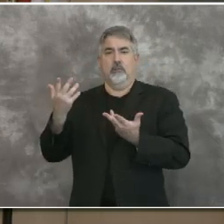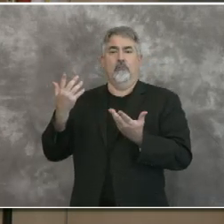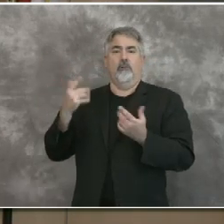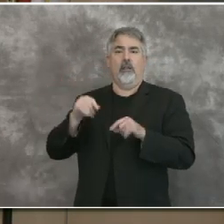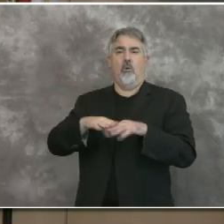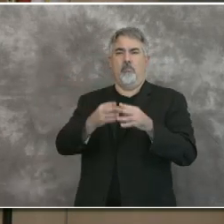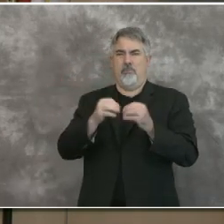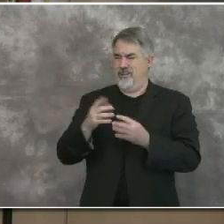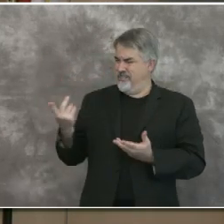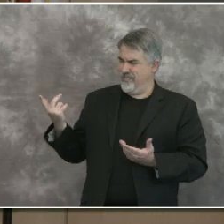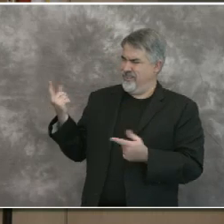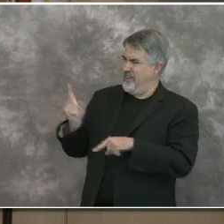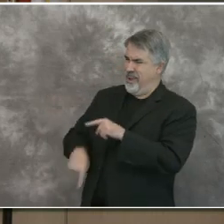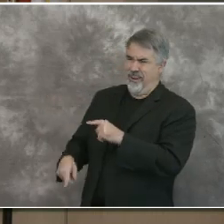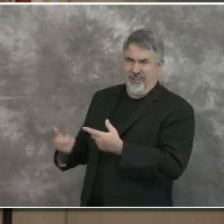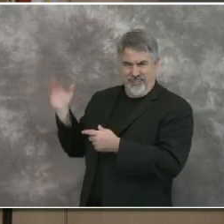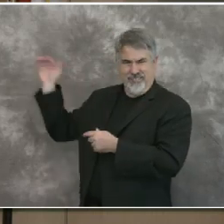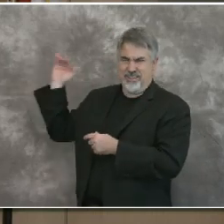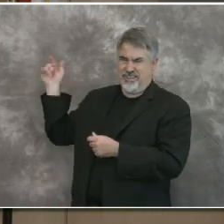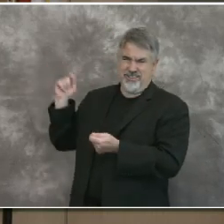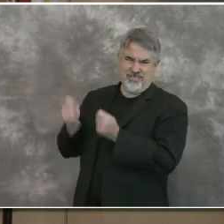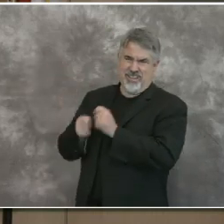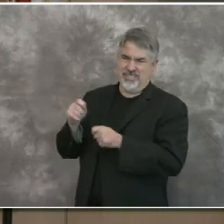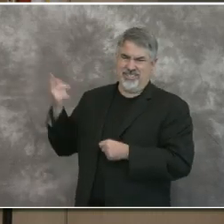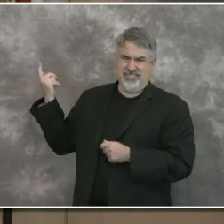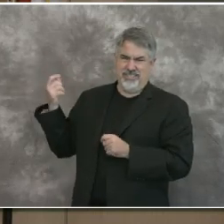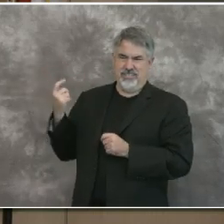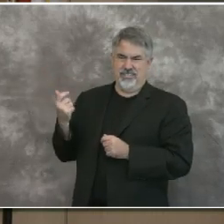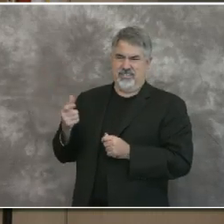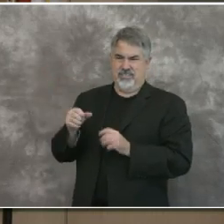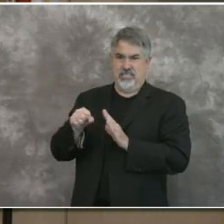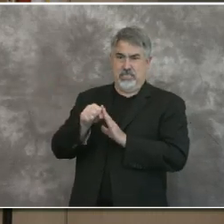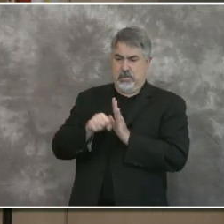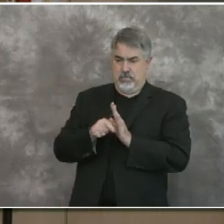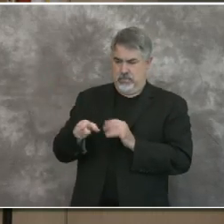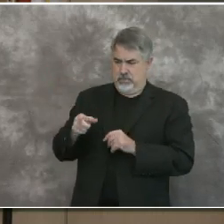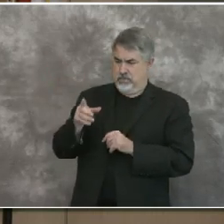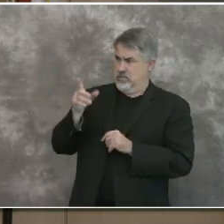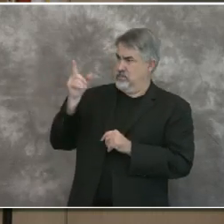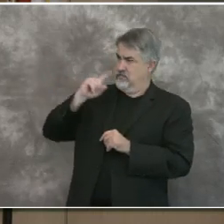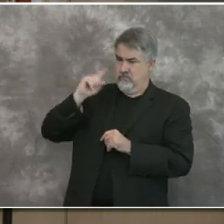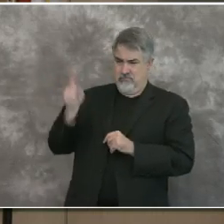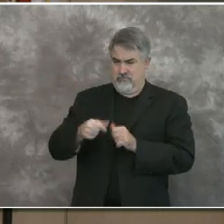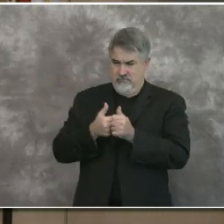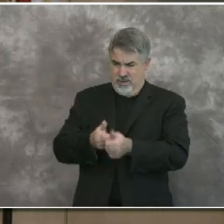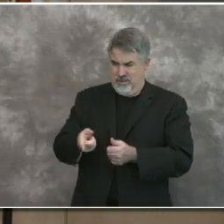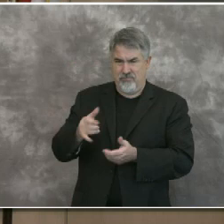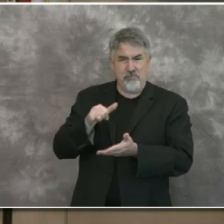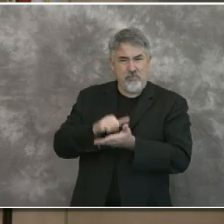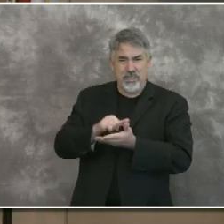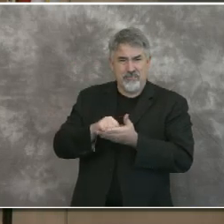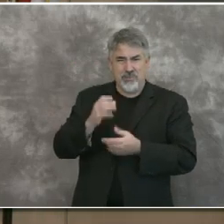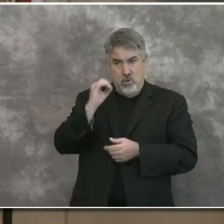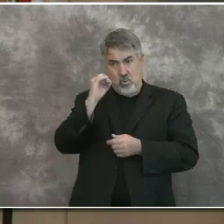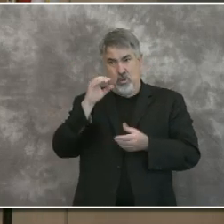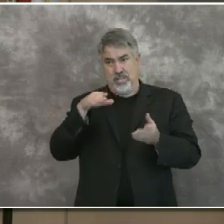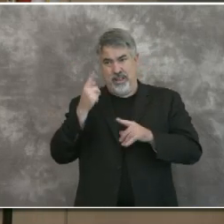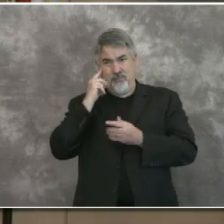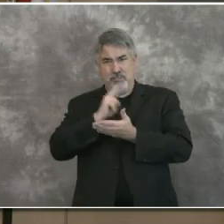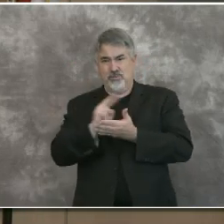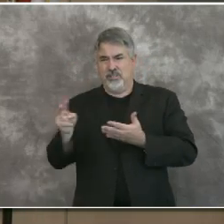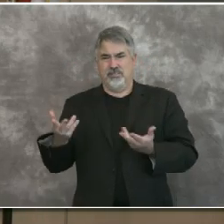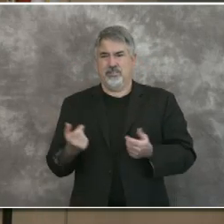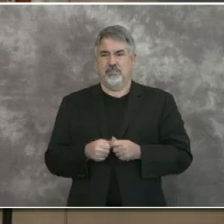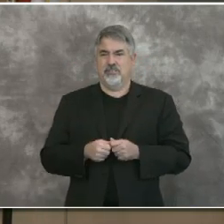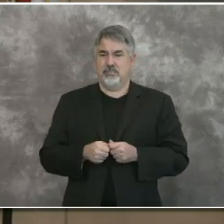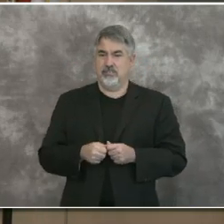to reopen from the state unrealistic for the county of San Diego? Well, since I think that's the letter that I co-signed, I'll